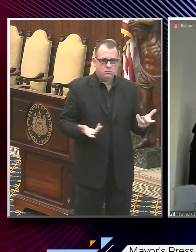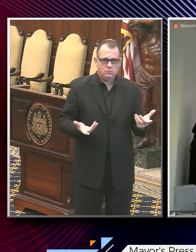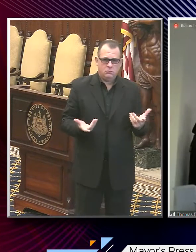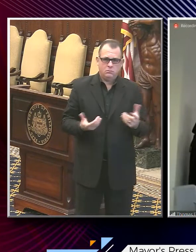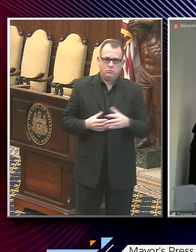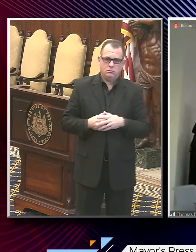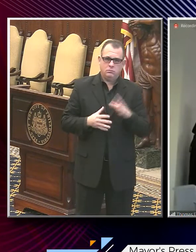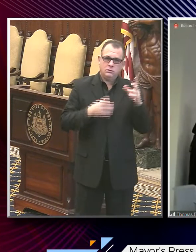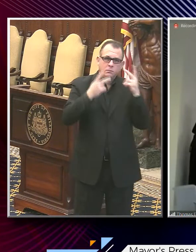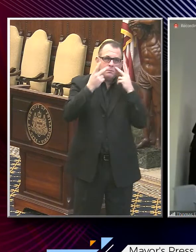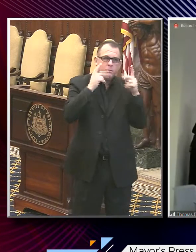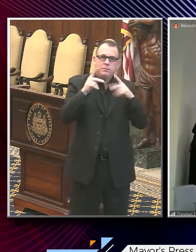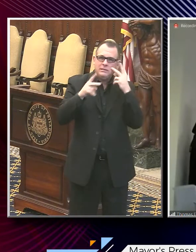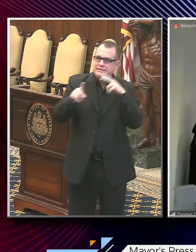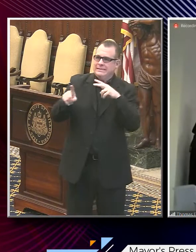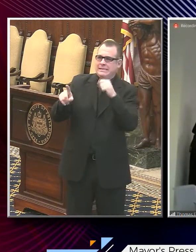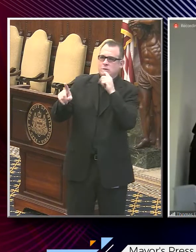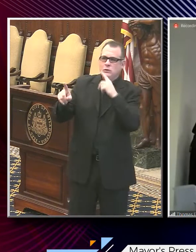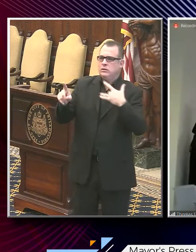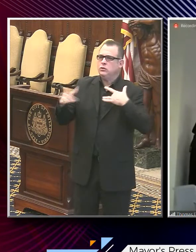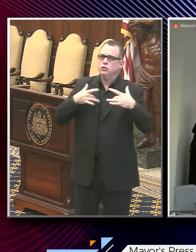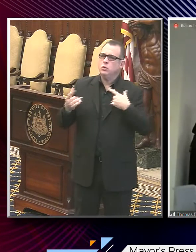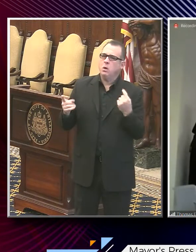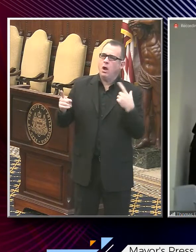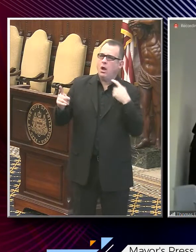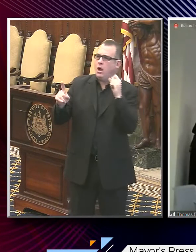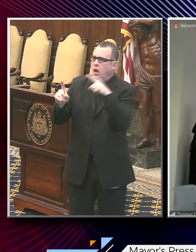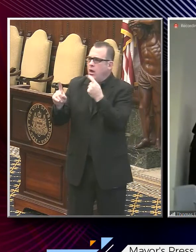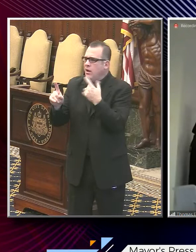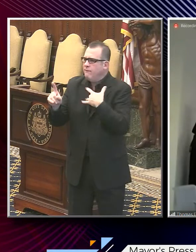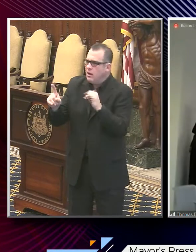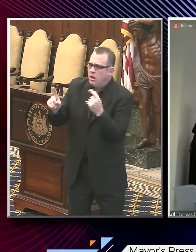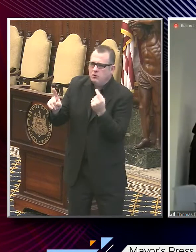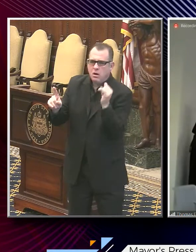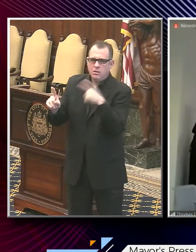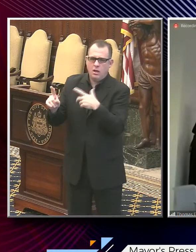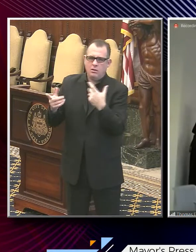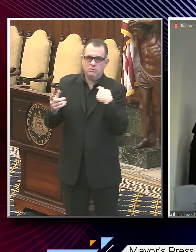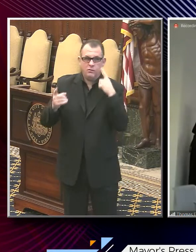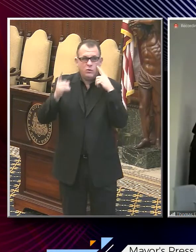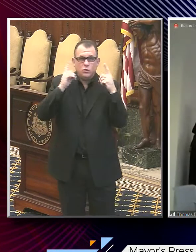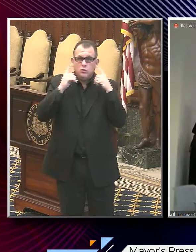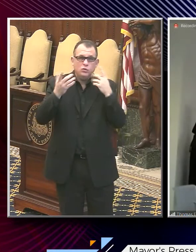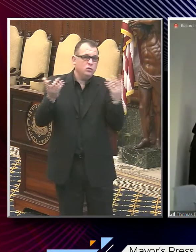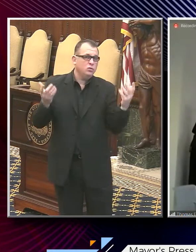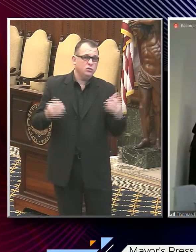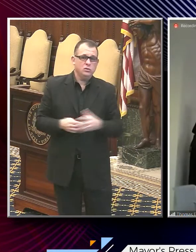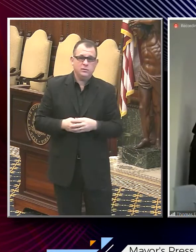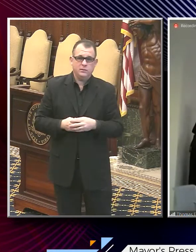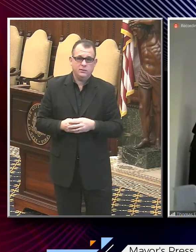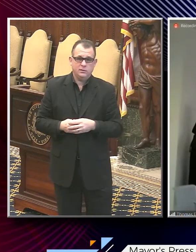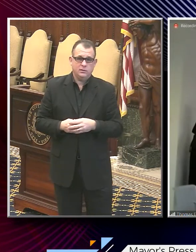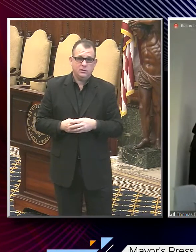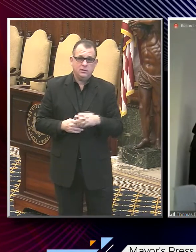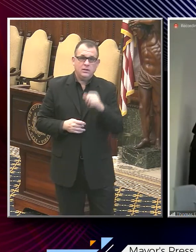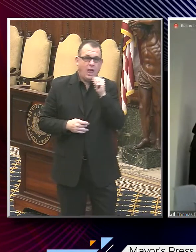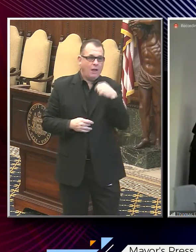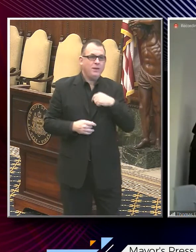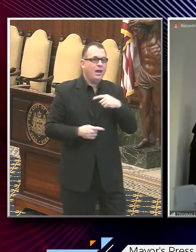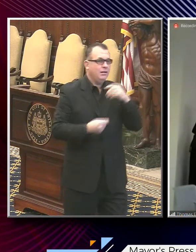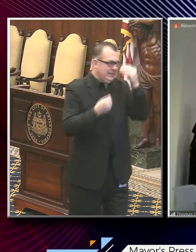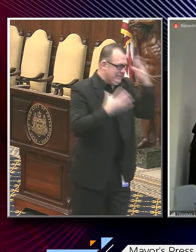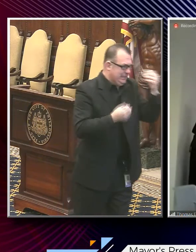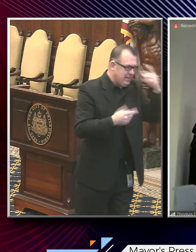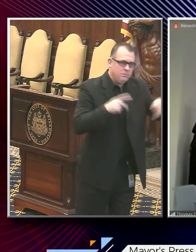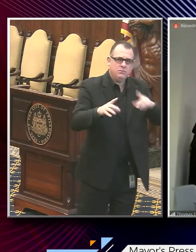listening to what people's concerns are and responding to that what you're hearing. It's not so much necessarily us telling